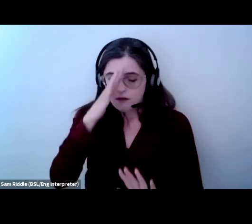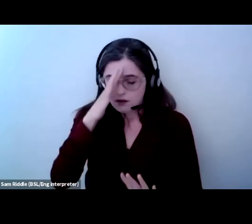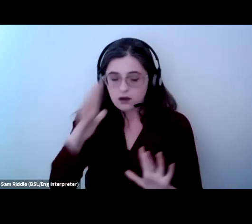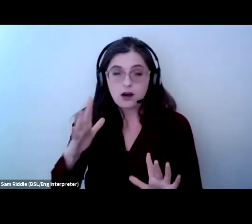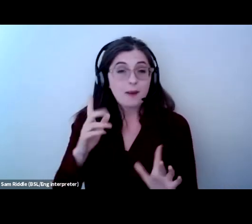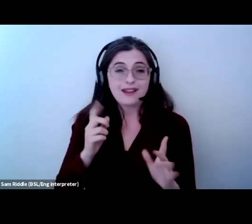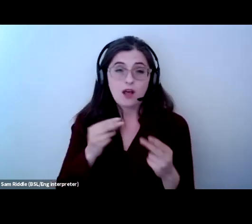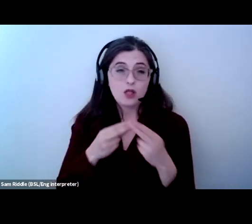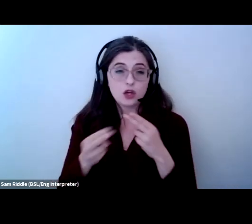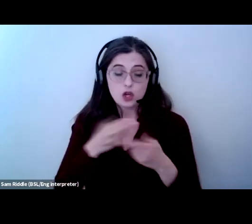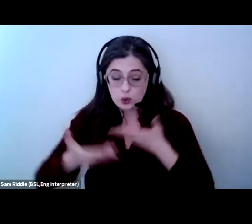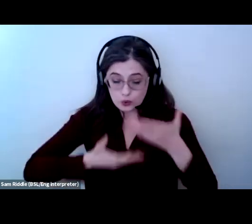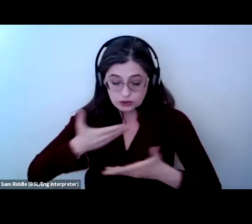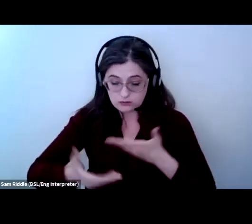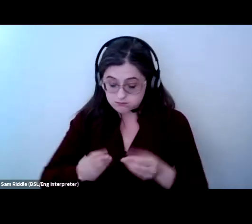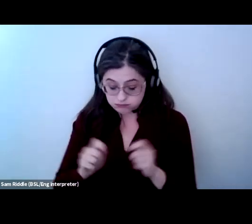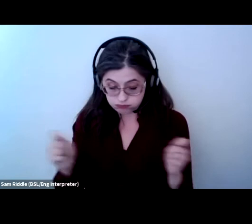news stories that come out about,